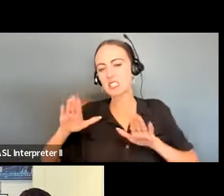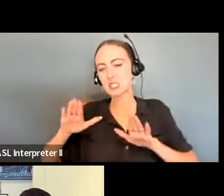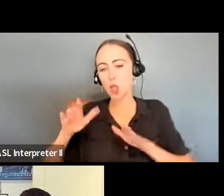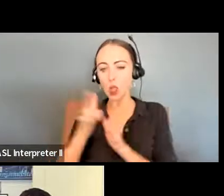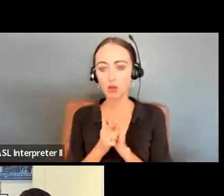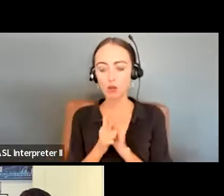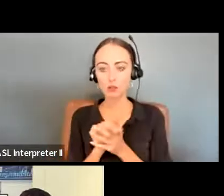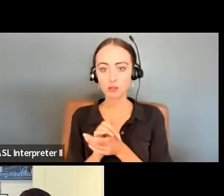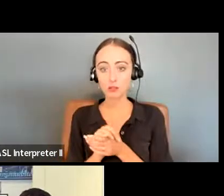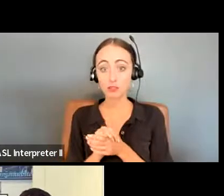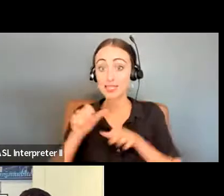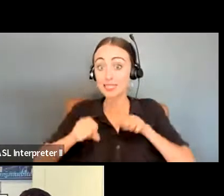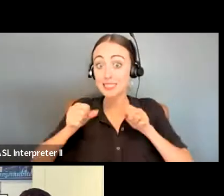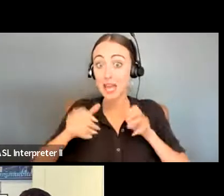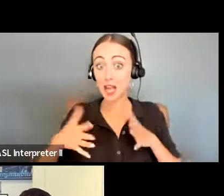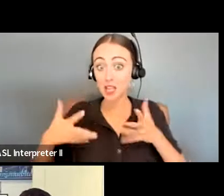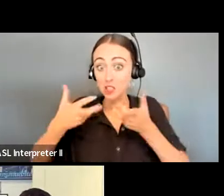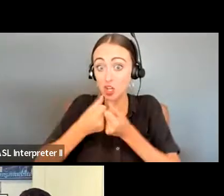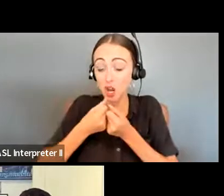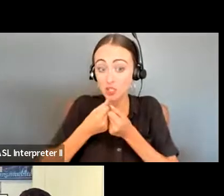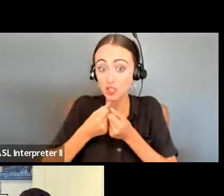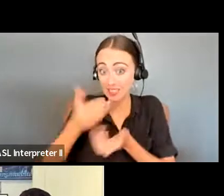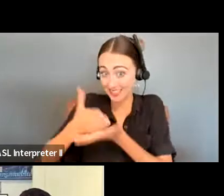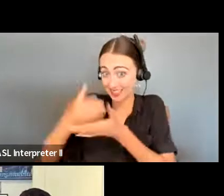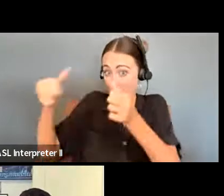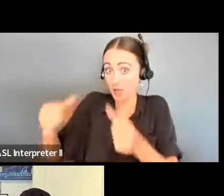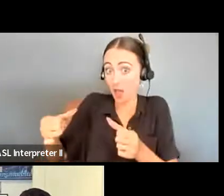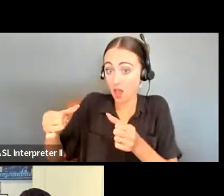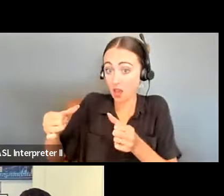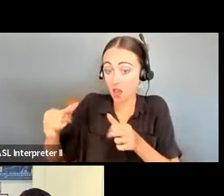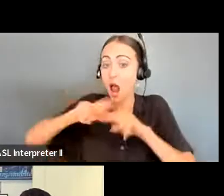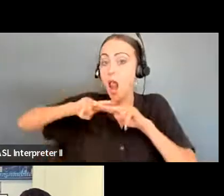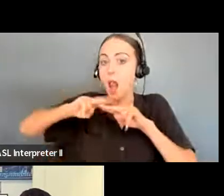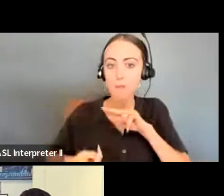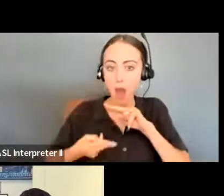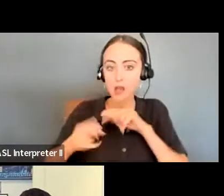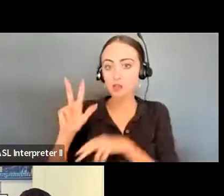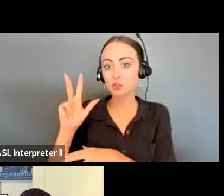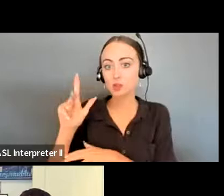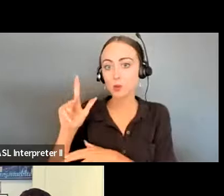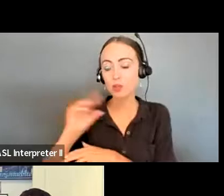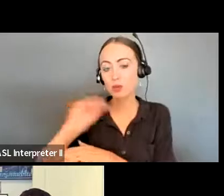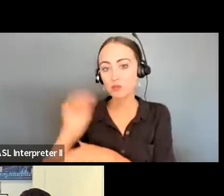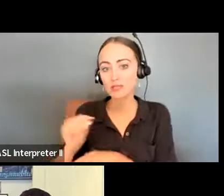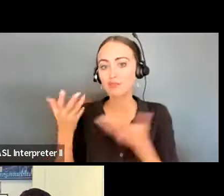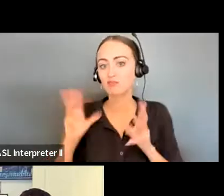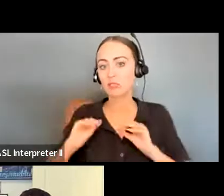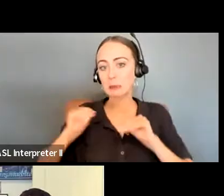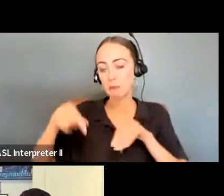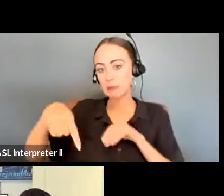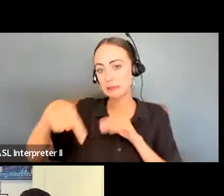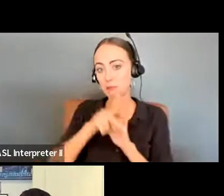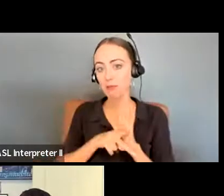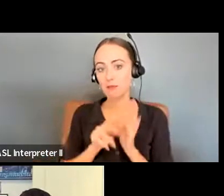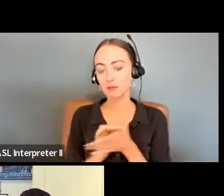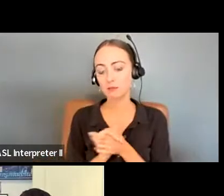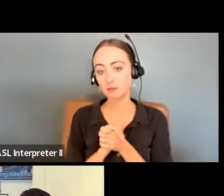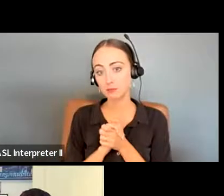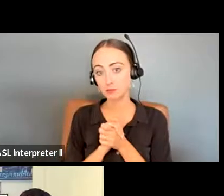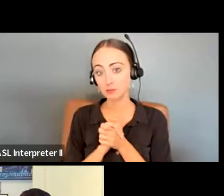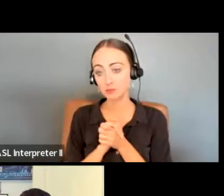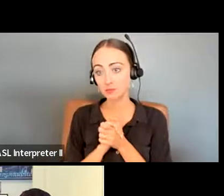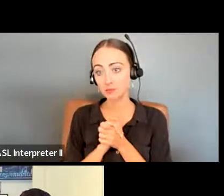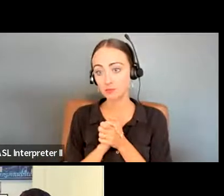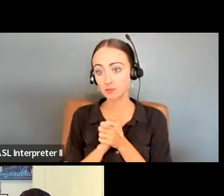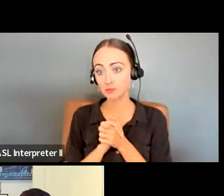and cyclist crashes at stop signs dropped by 23% after implementation.